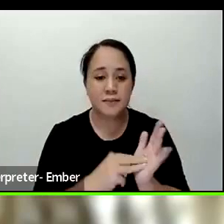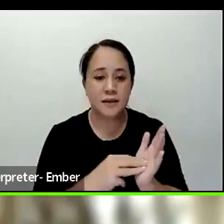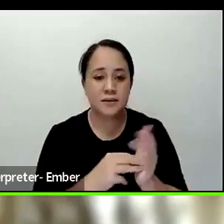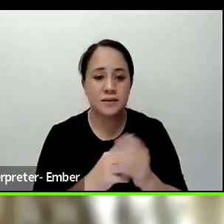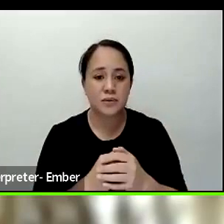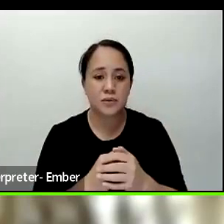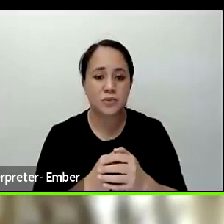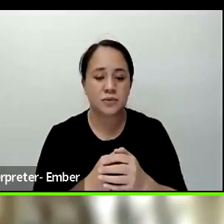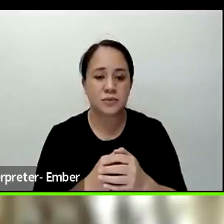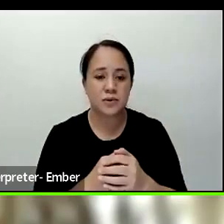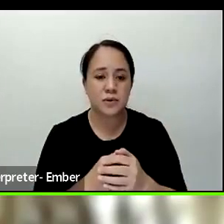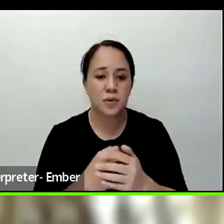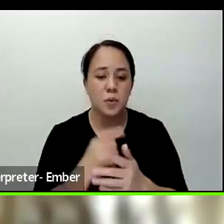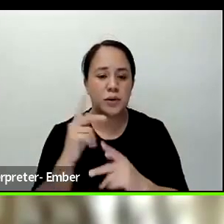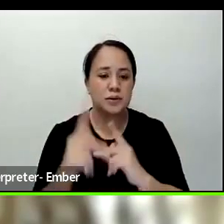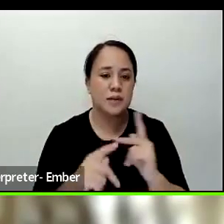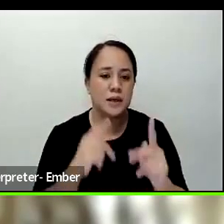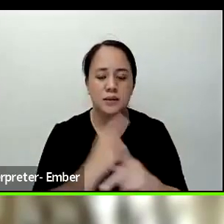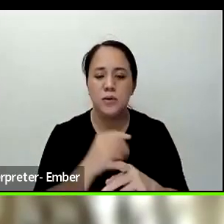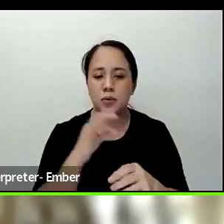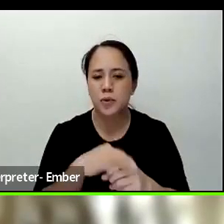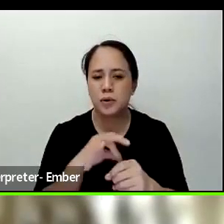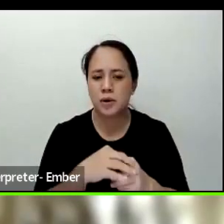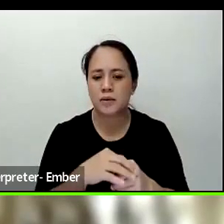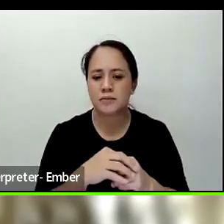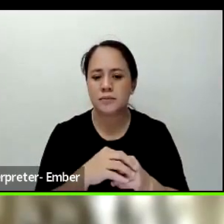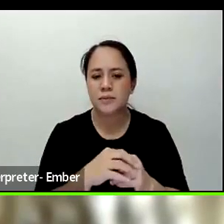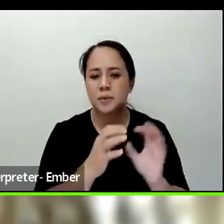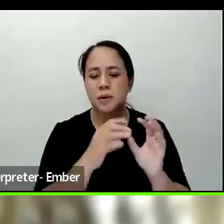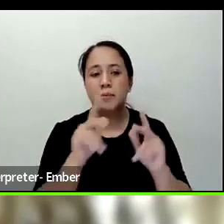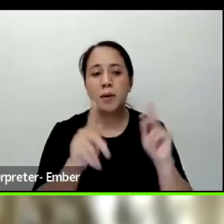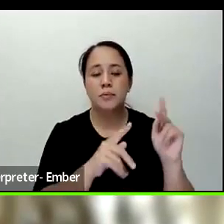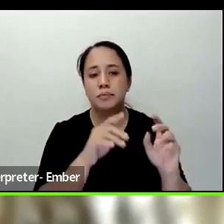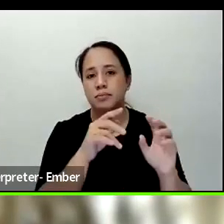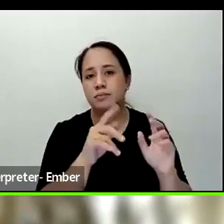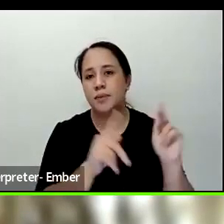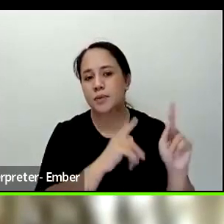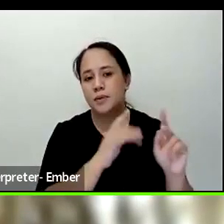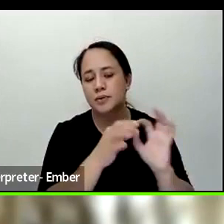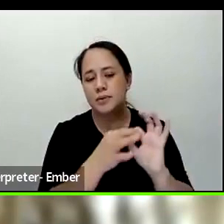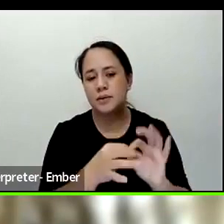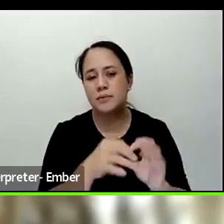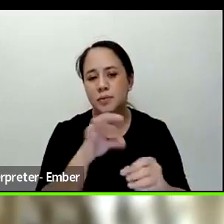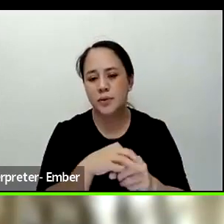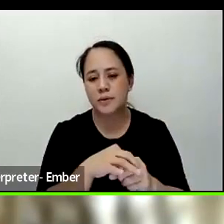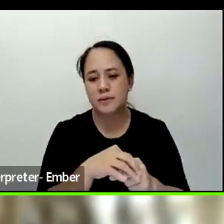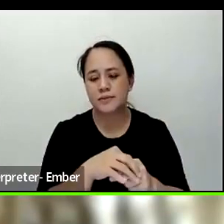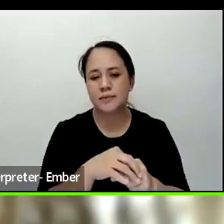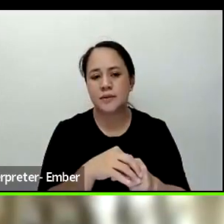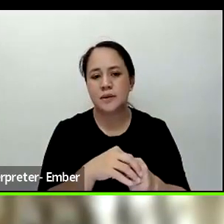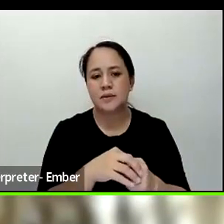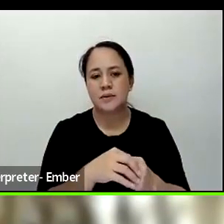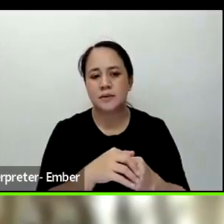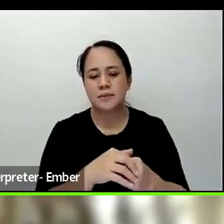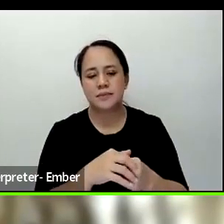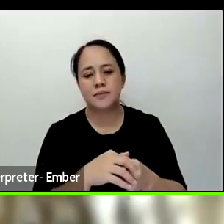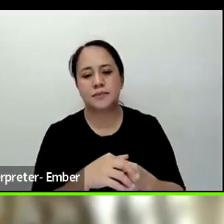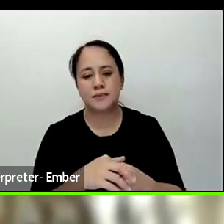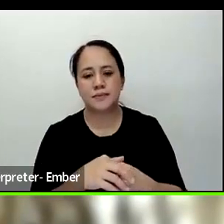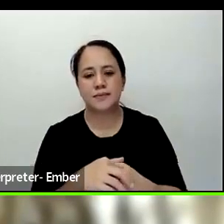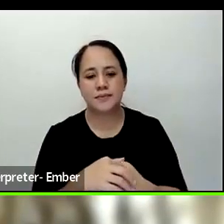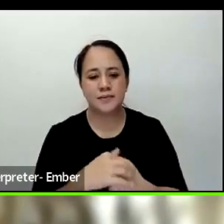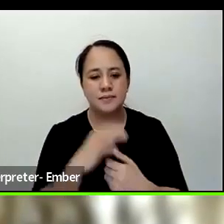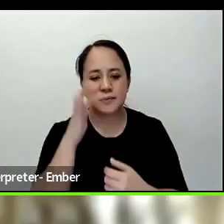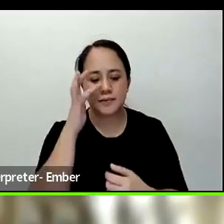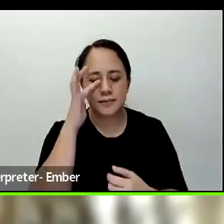call to what kind of programs, population-related programs, for example, that should be an election issue that should be addressed by the incoming